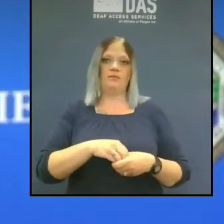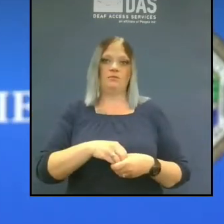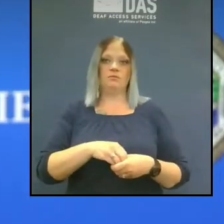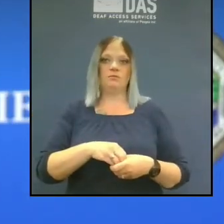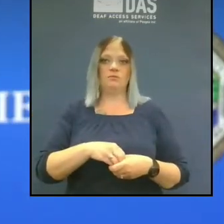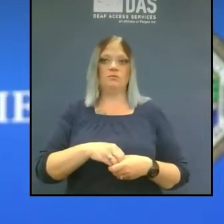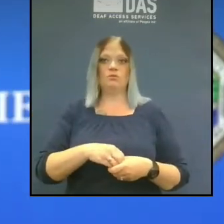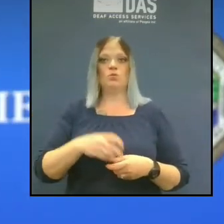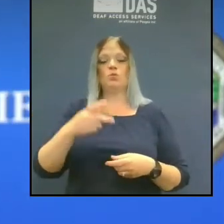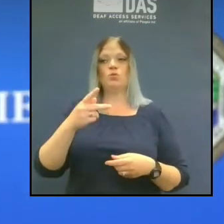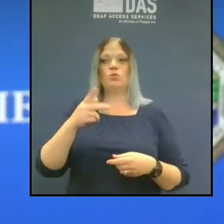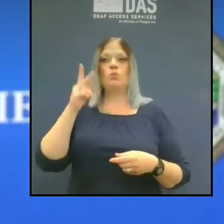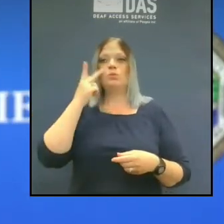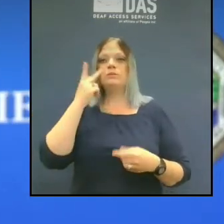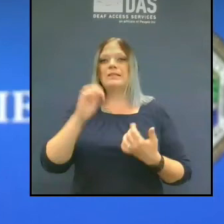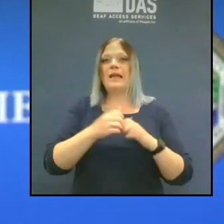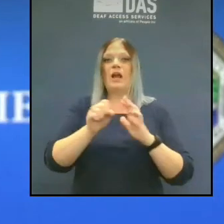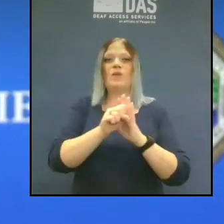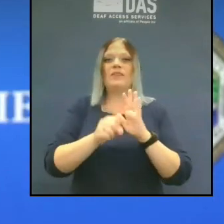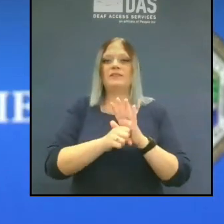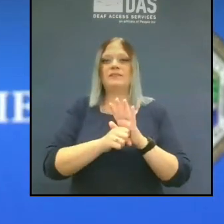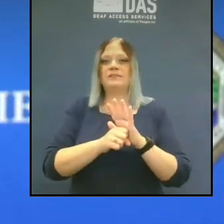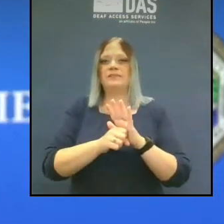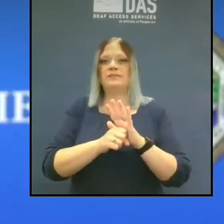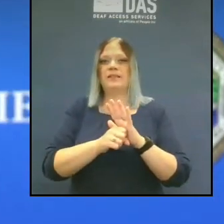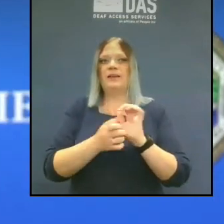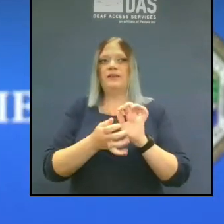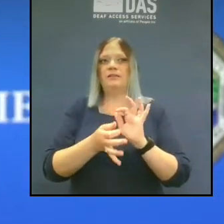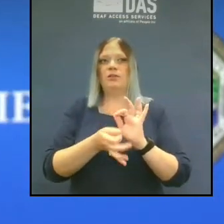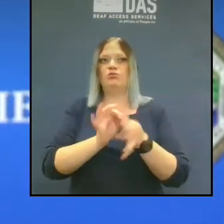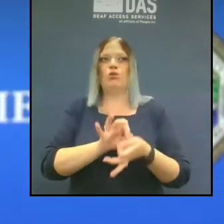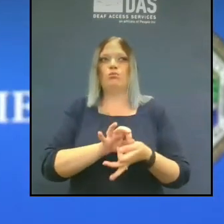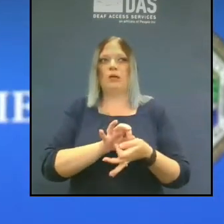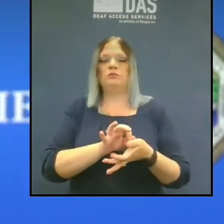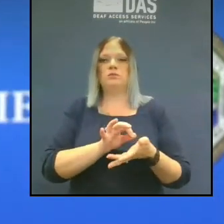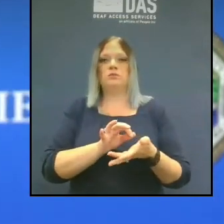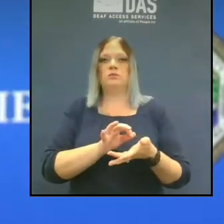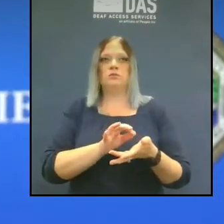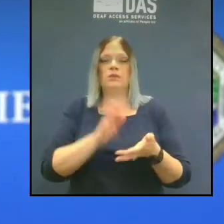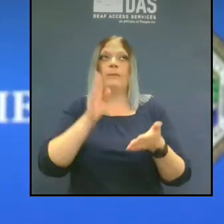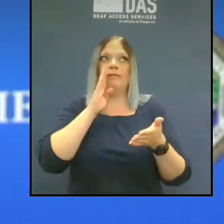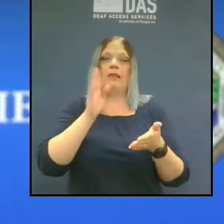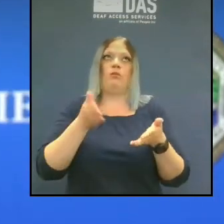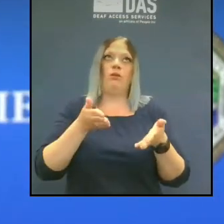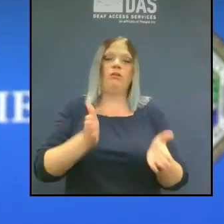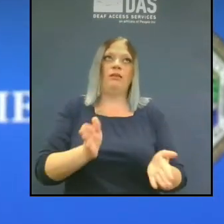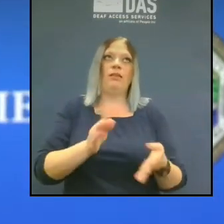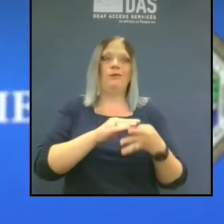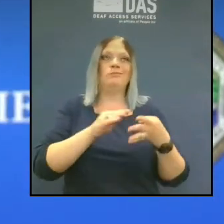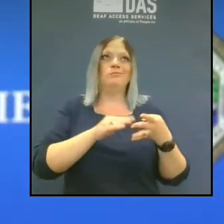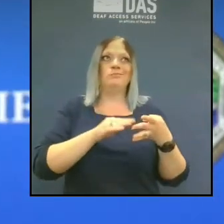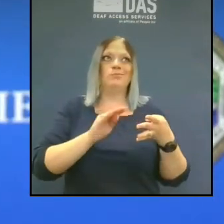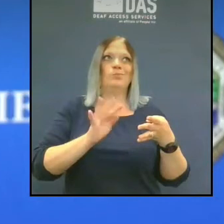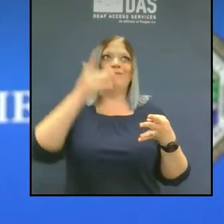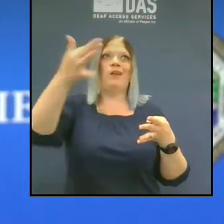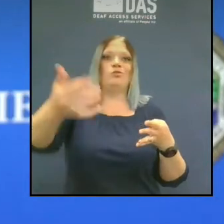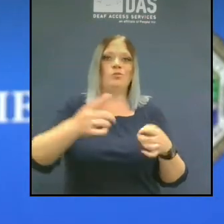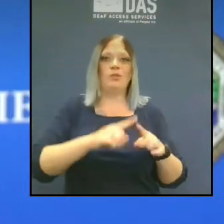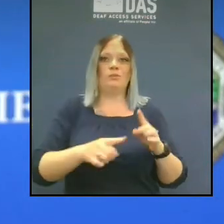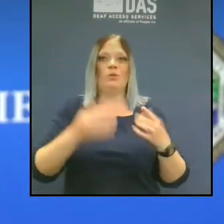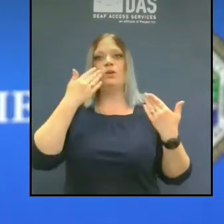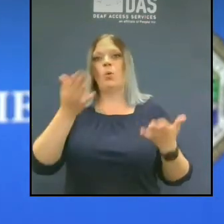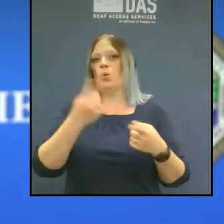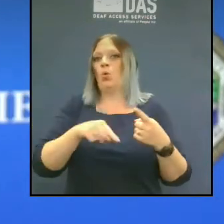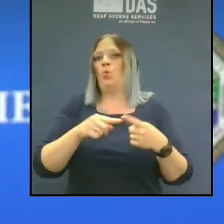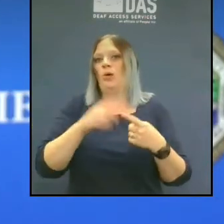have to see how the state interprets that, and if and when they will allow us eventually to get to phase 2, but we'll have to see when